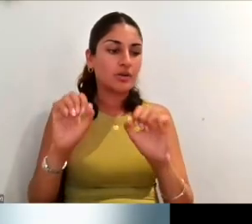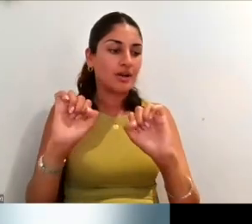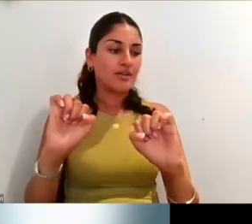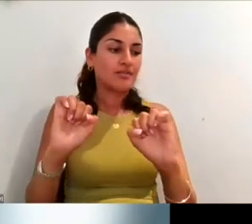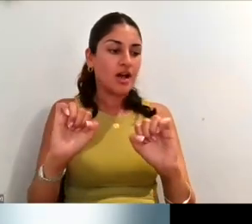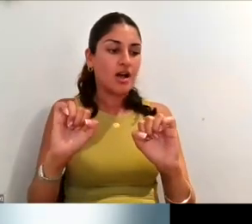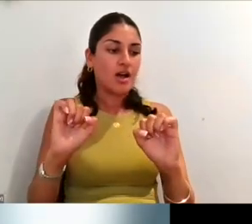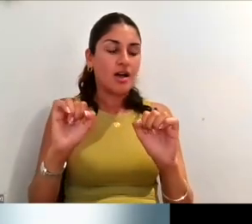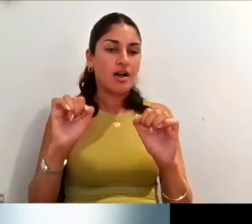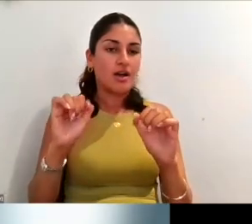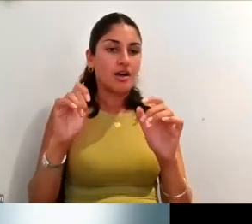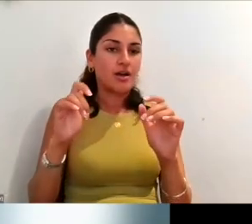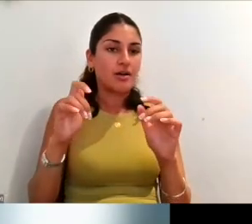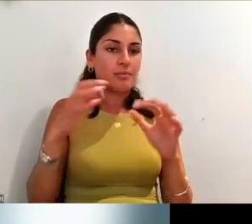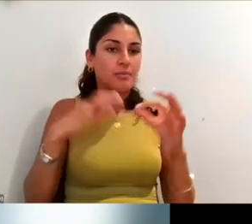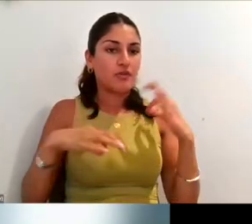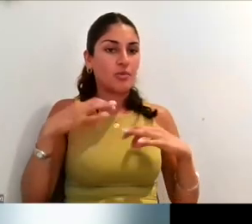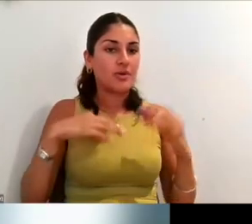Marriage. And